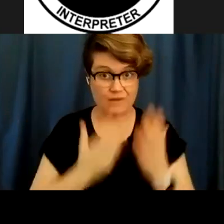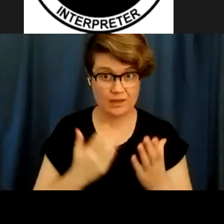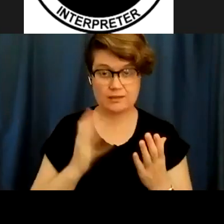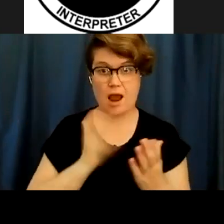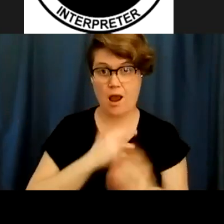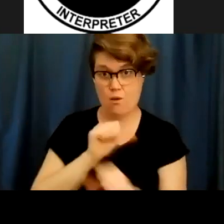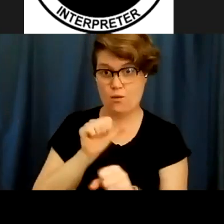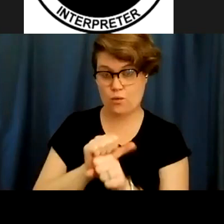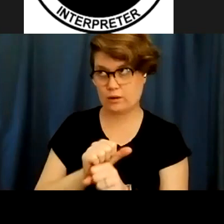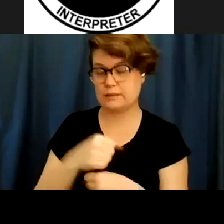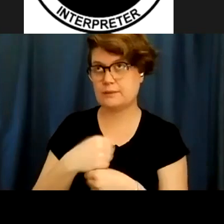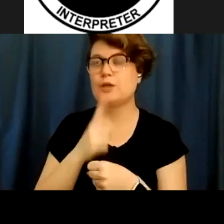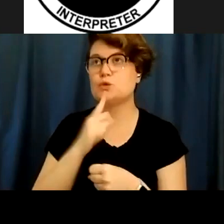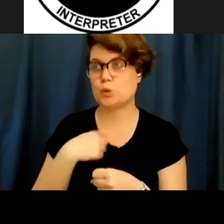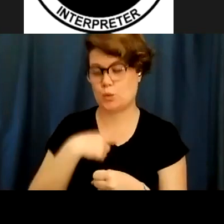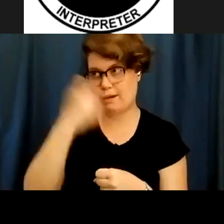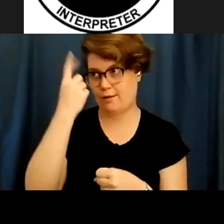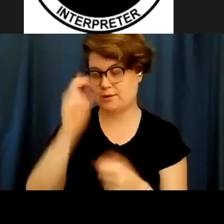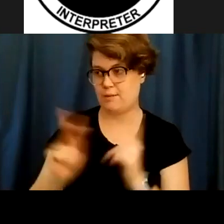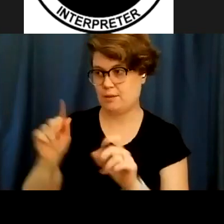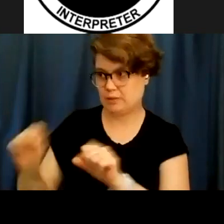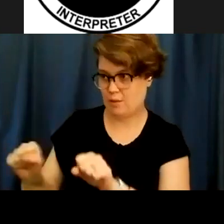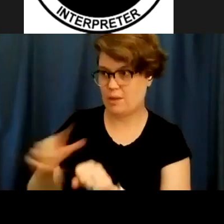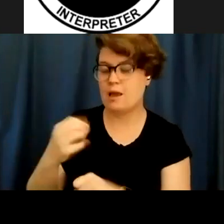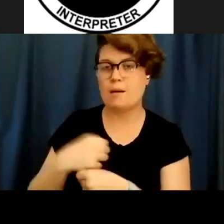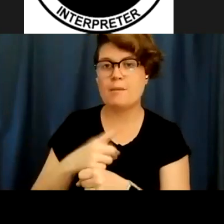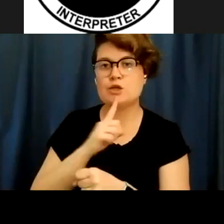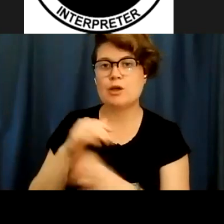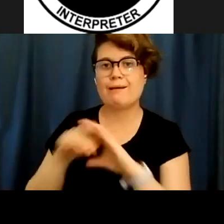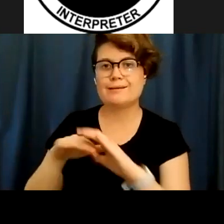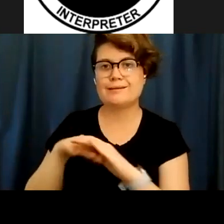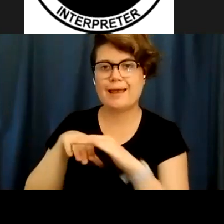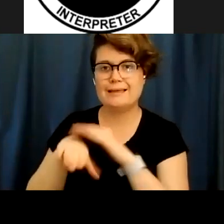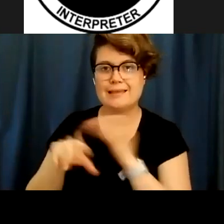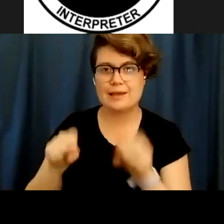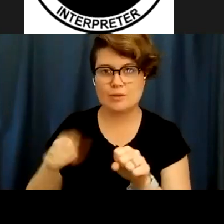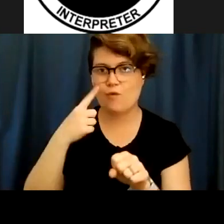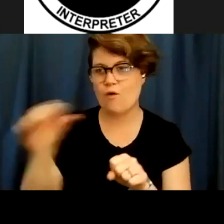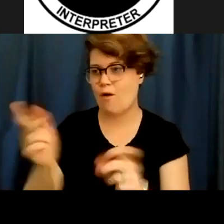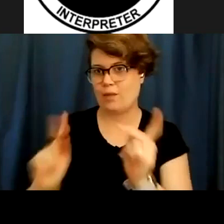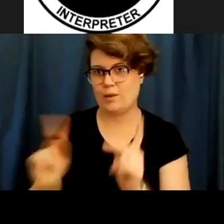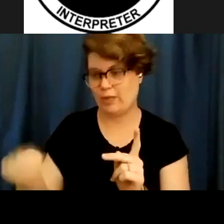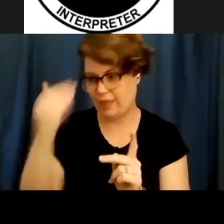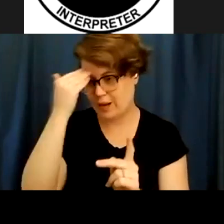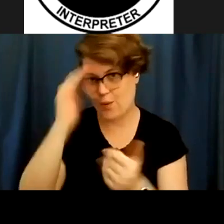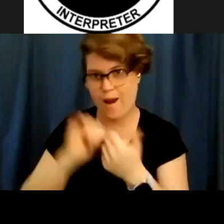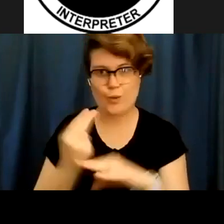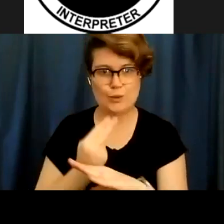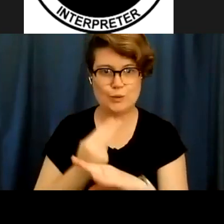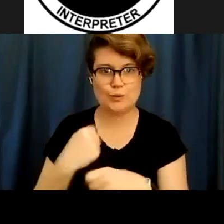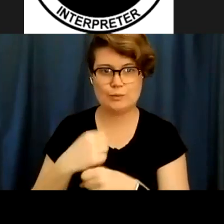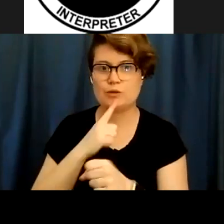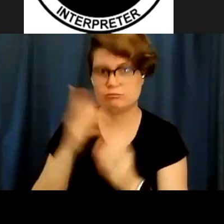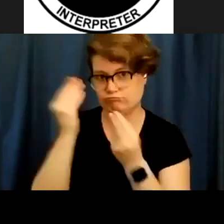mindful of those capabilities, and then really ensuring that it's accessible and we're making that information available to the folks we're